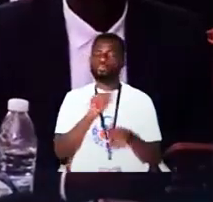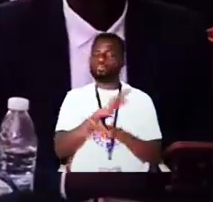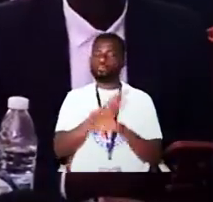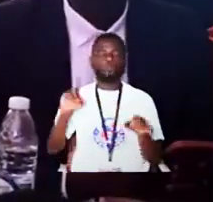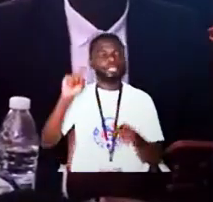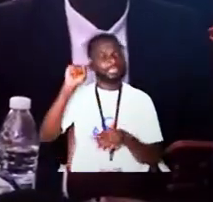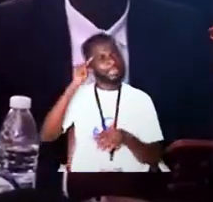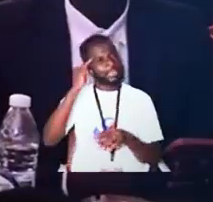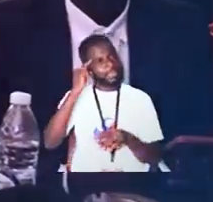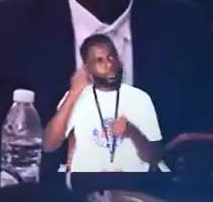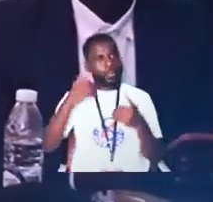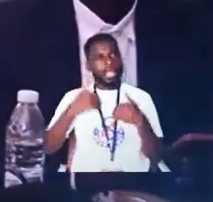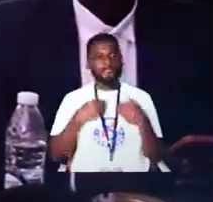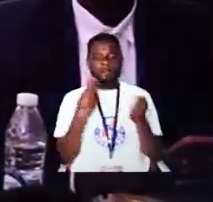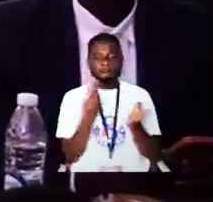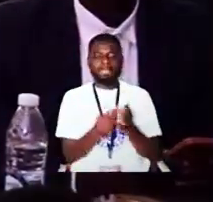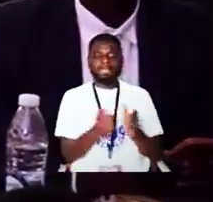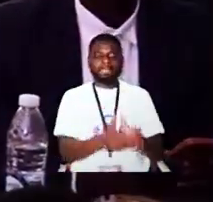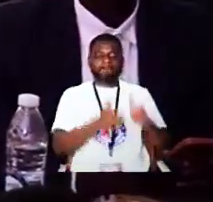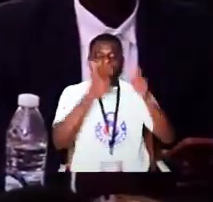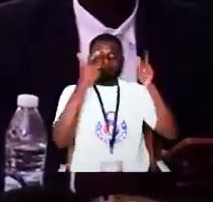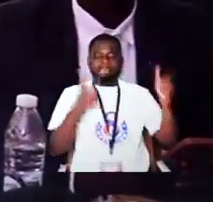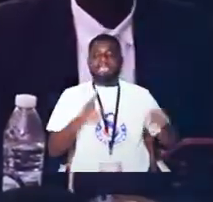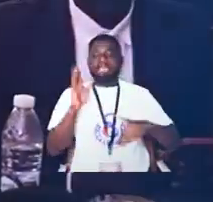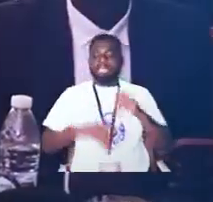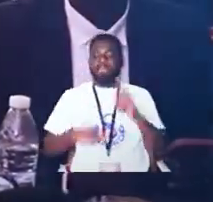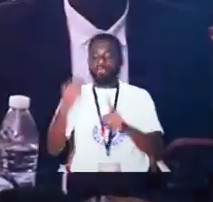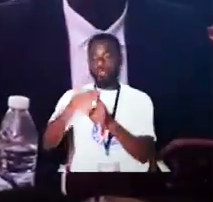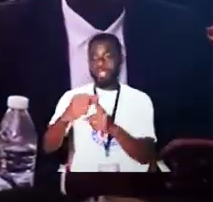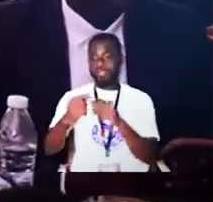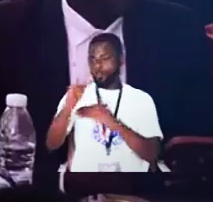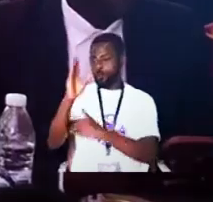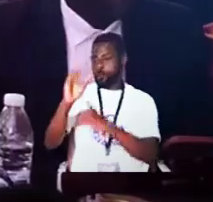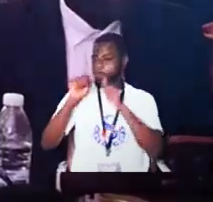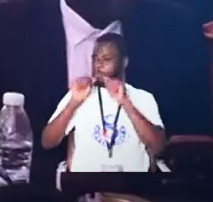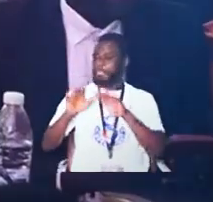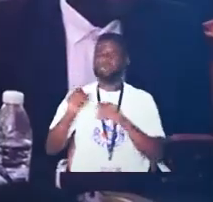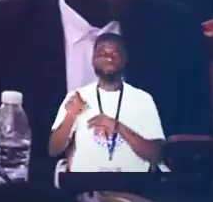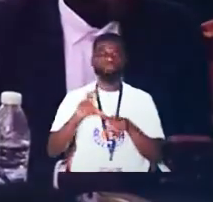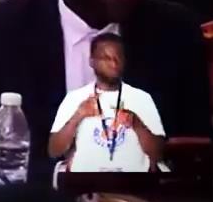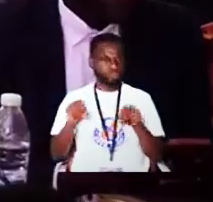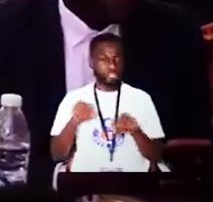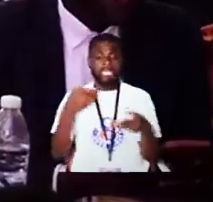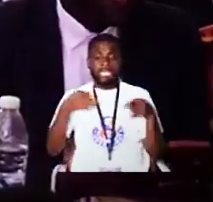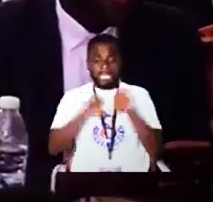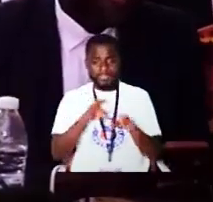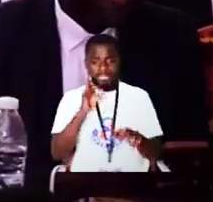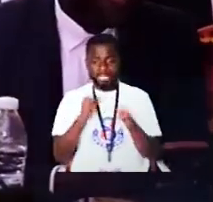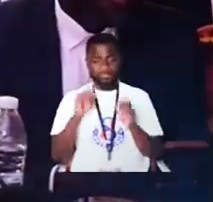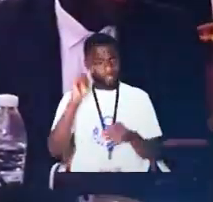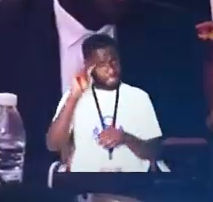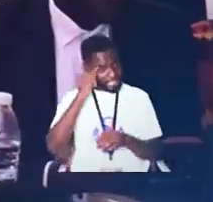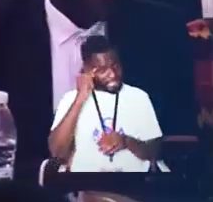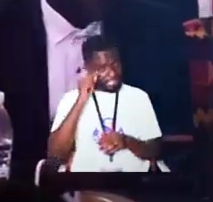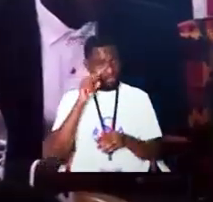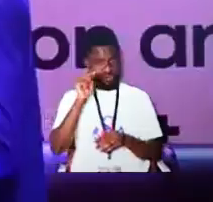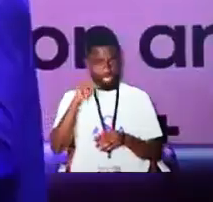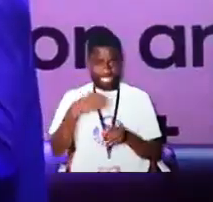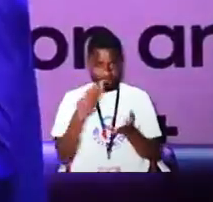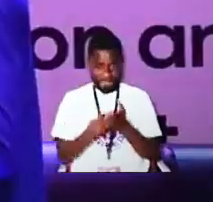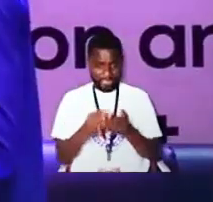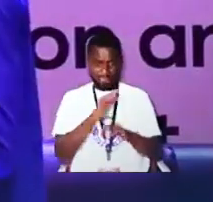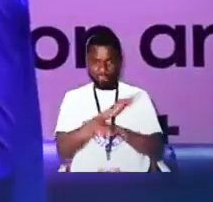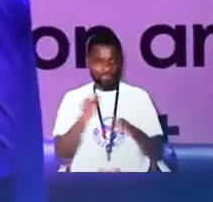there's some money bigger than that word God bless you. Even if you think you need money, don't curse the God bless